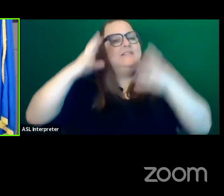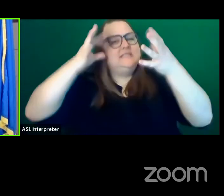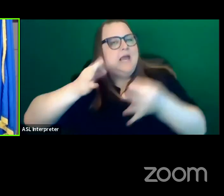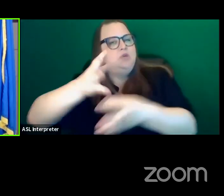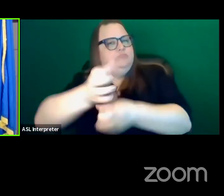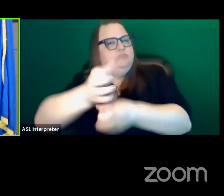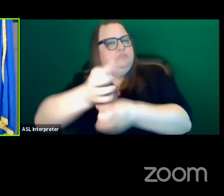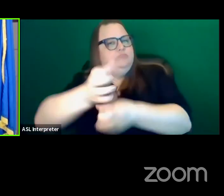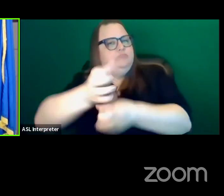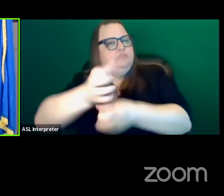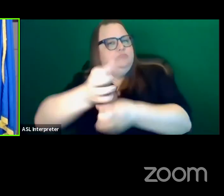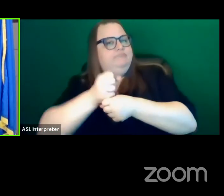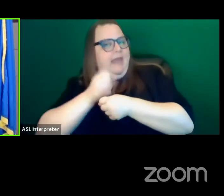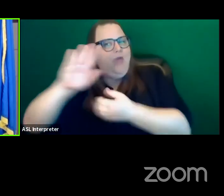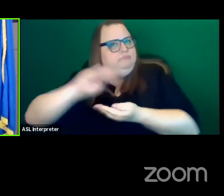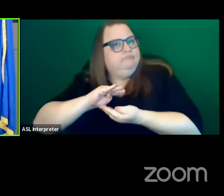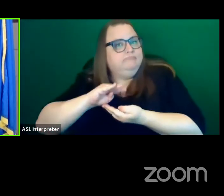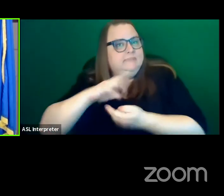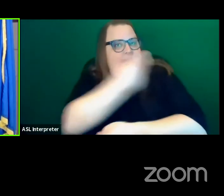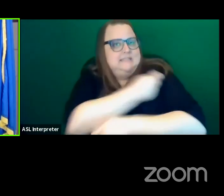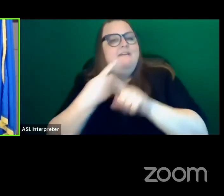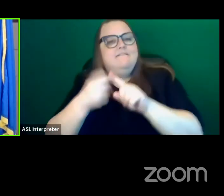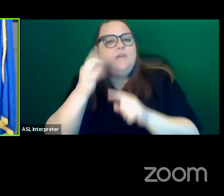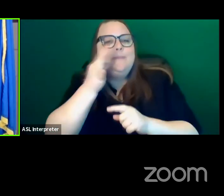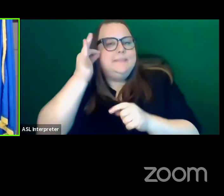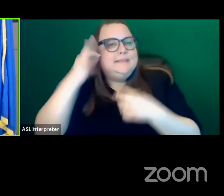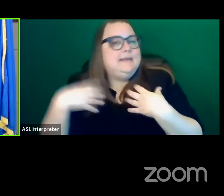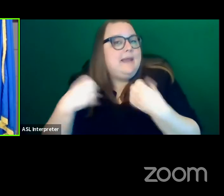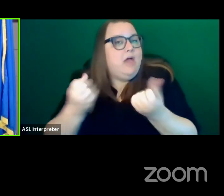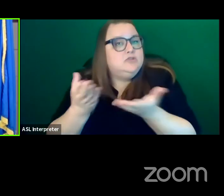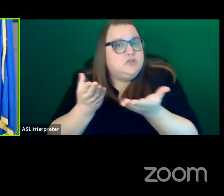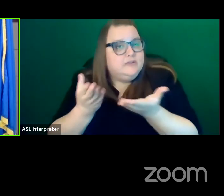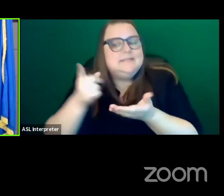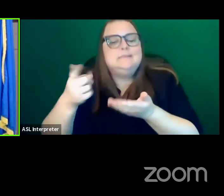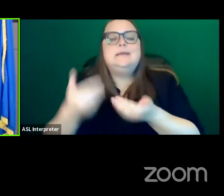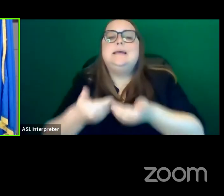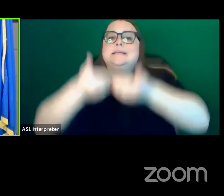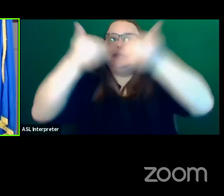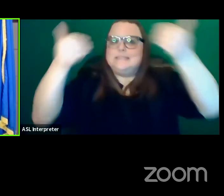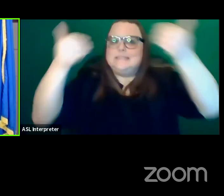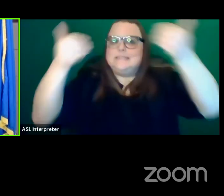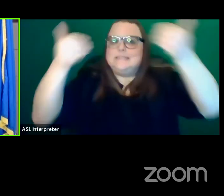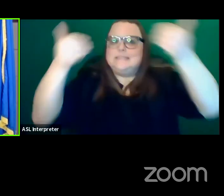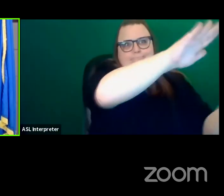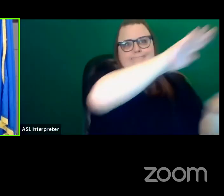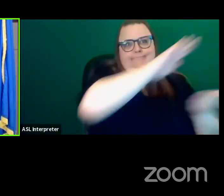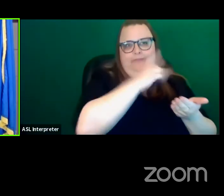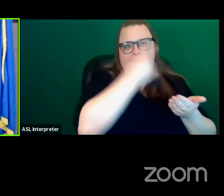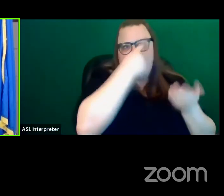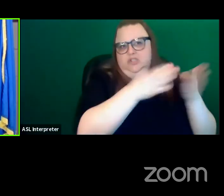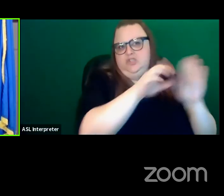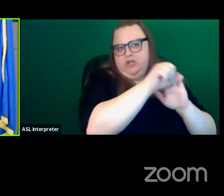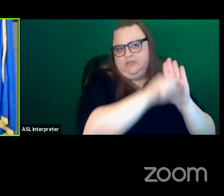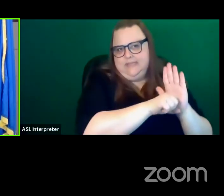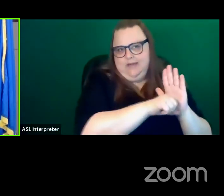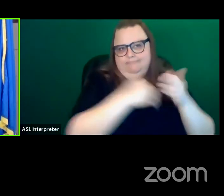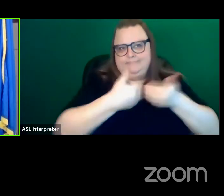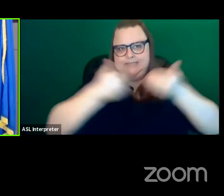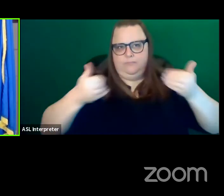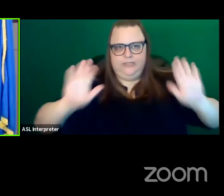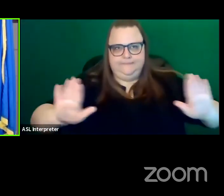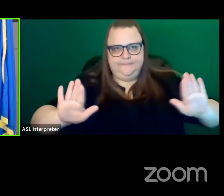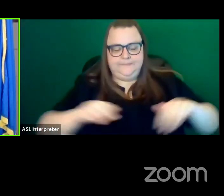Indian Health Services, which will be separate from the allocations sent to the state overall. This close collaboration